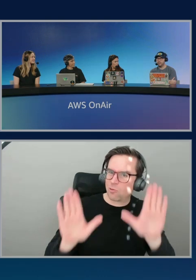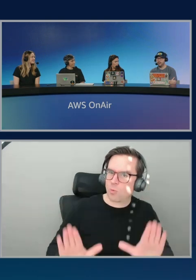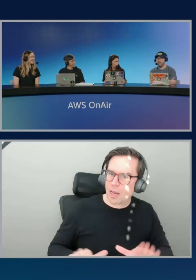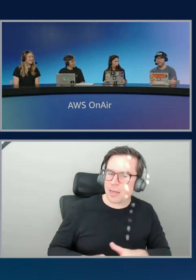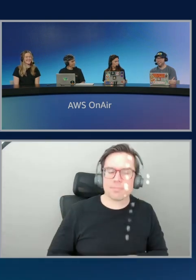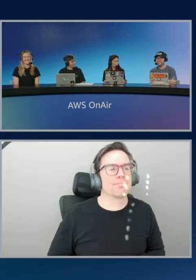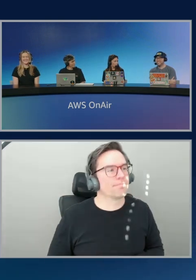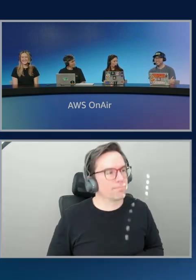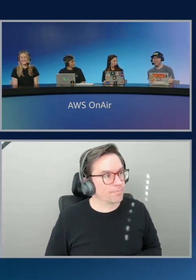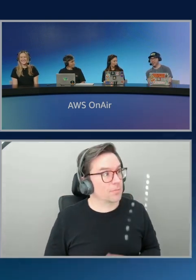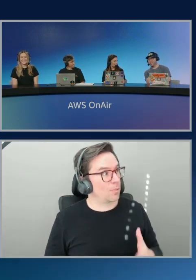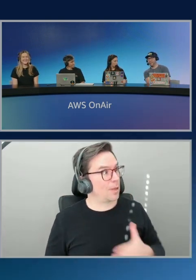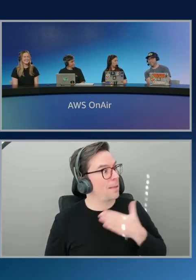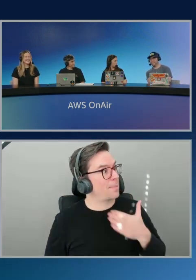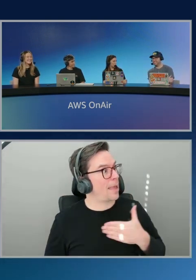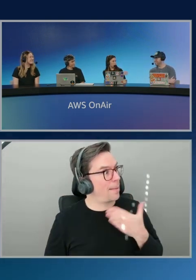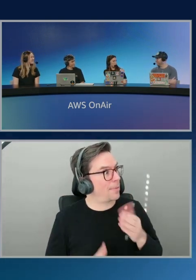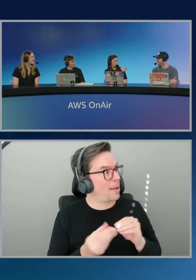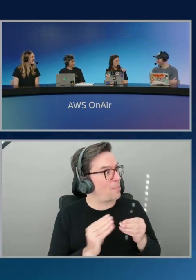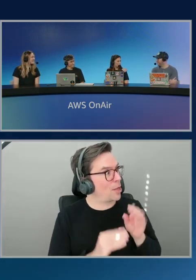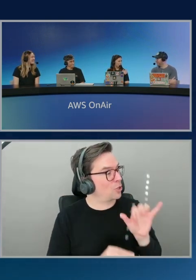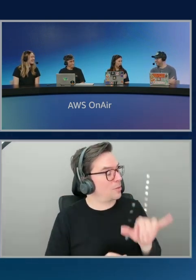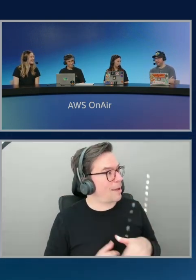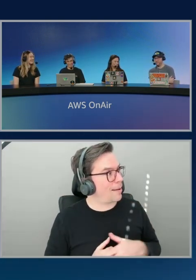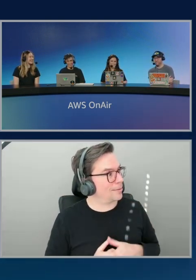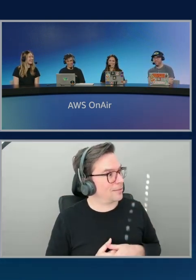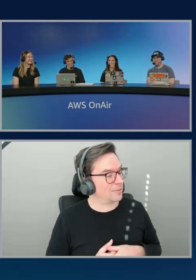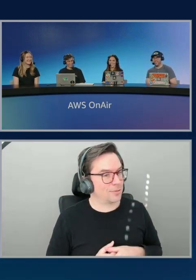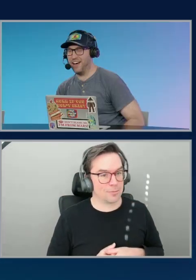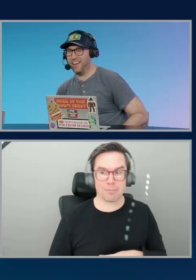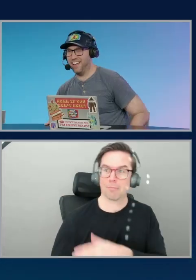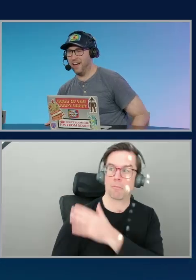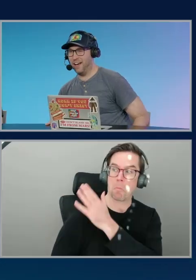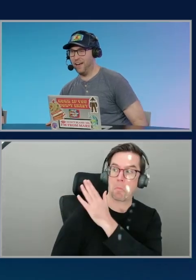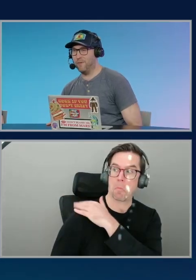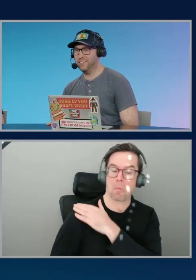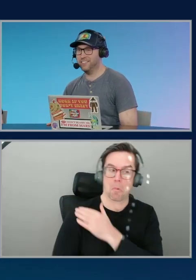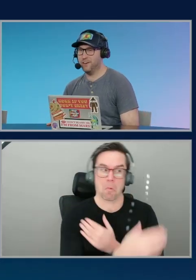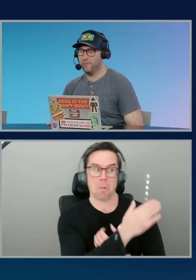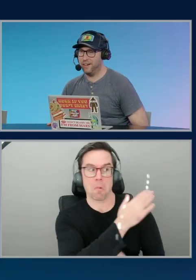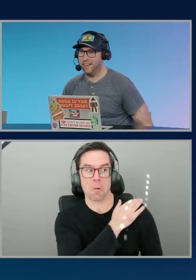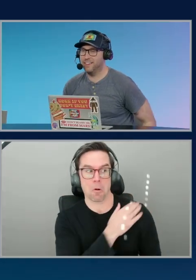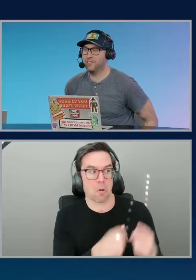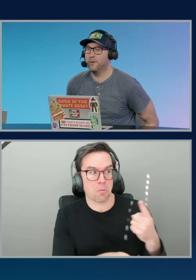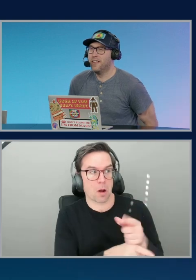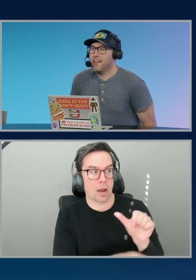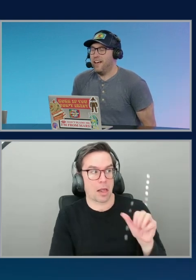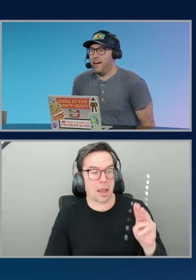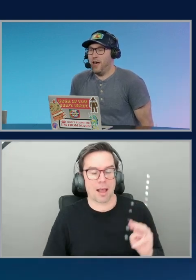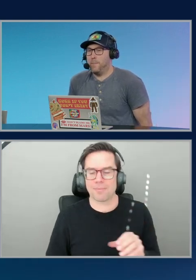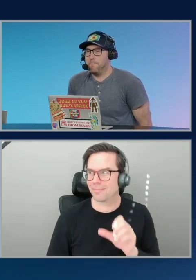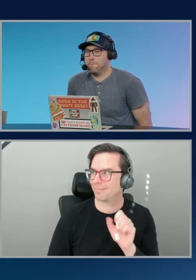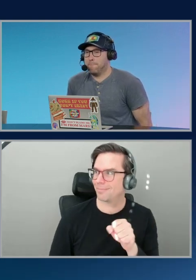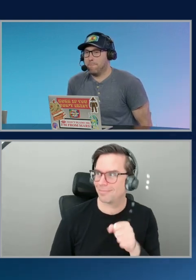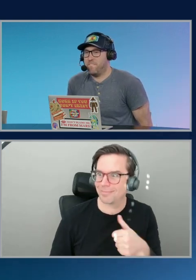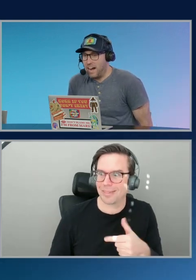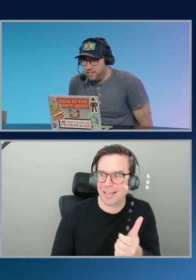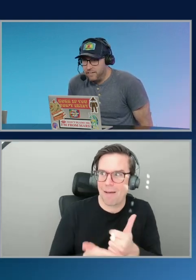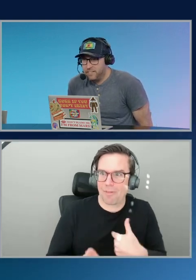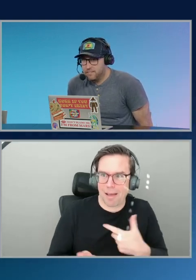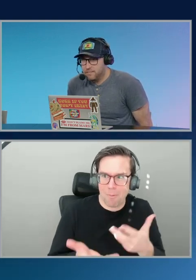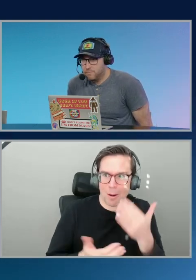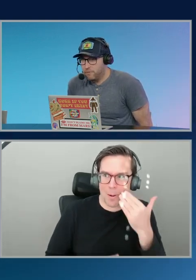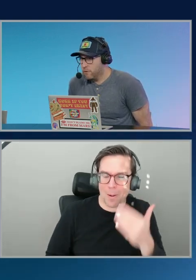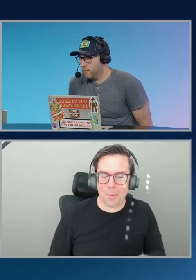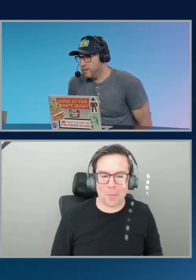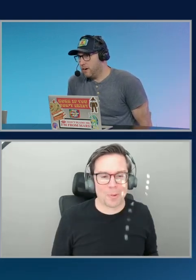actually. So that's you're patting yourself on the back. Very helpful. I want to know about that. So